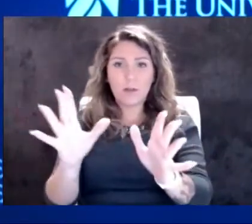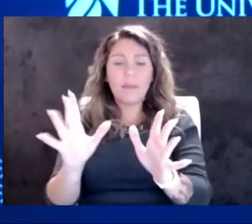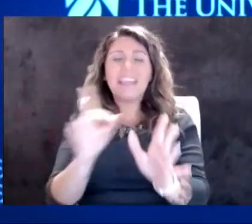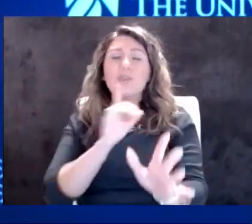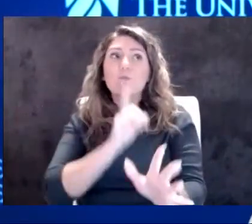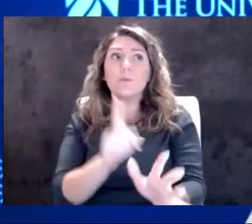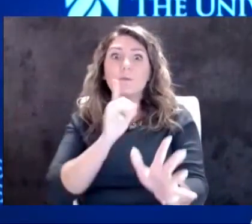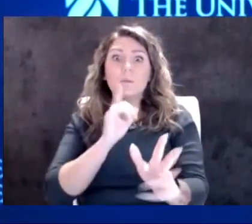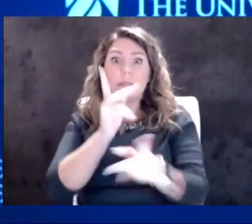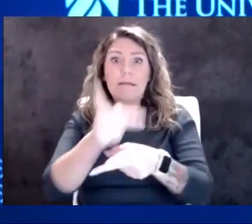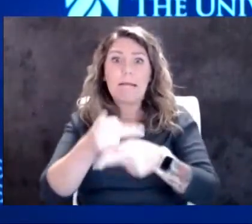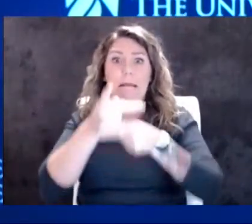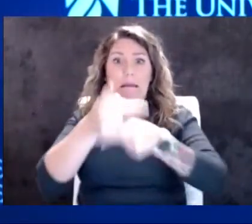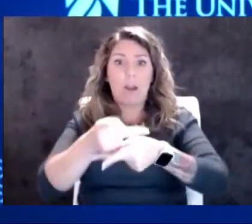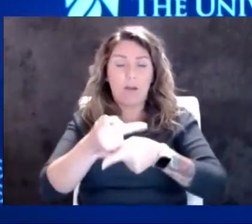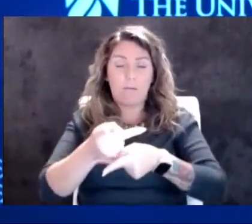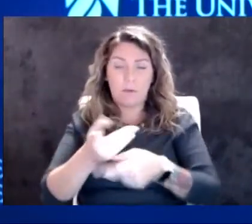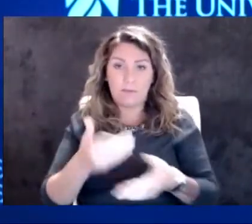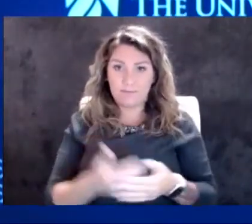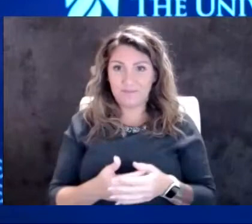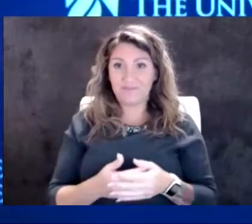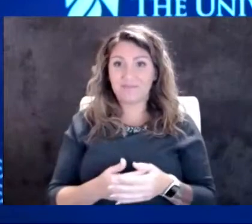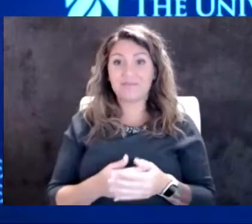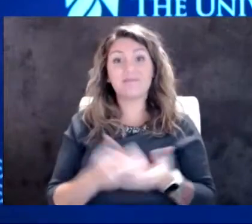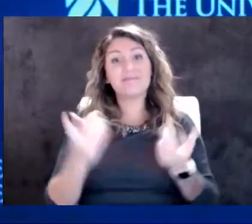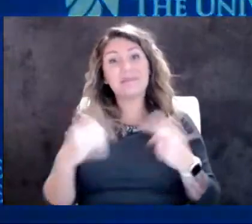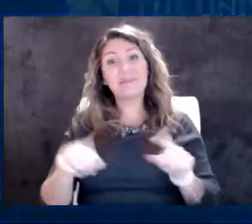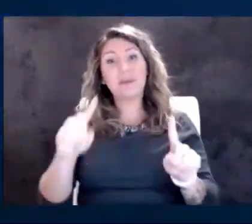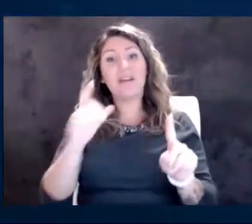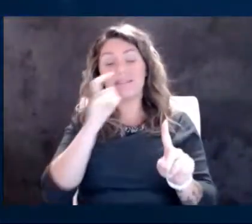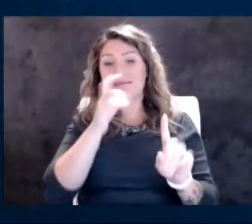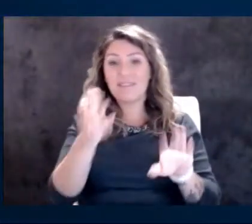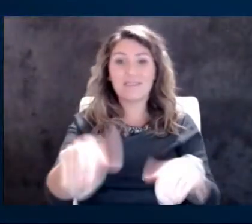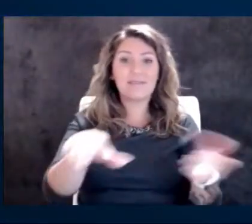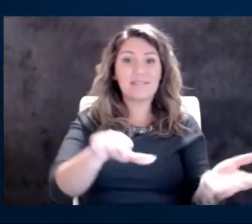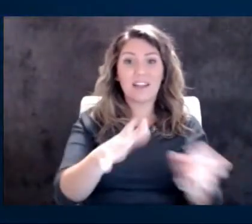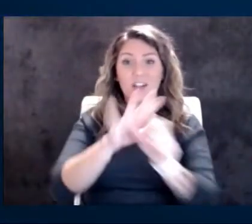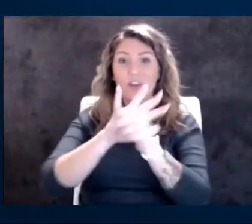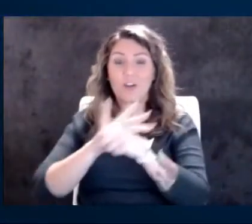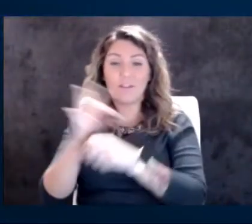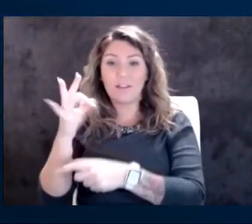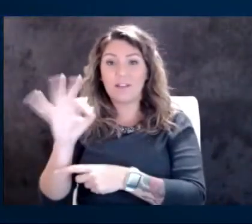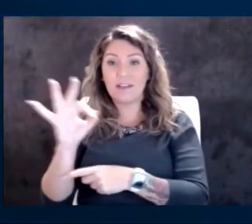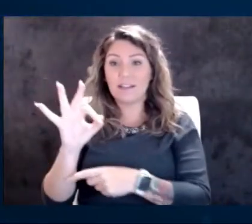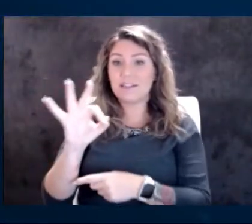Okay, so while it is not as deadly as COVID-19, influenza is blamed for an average of